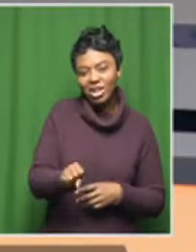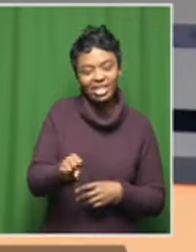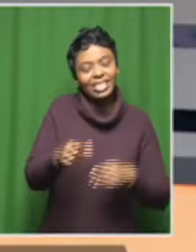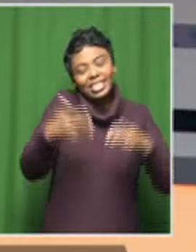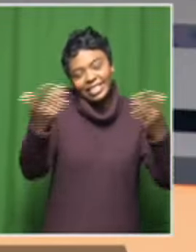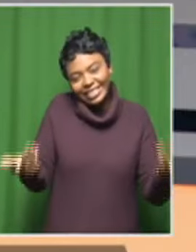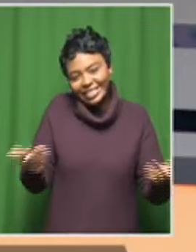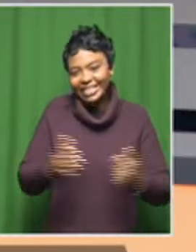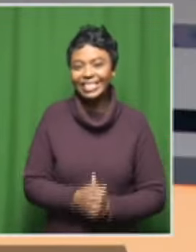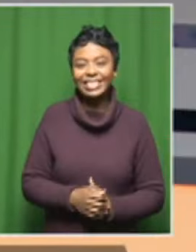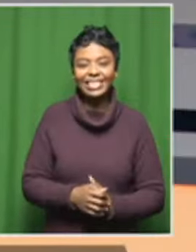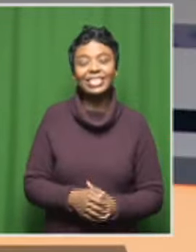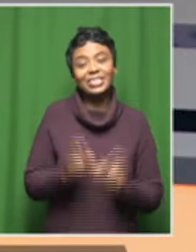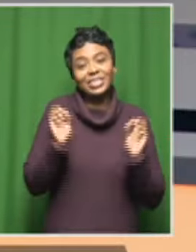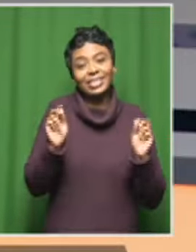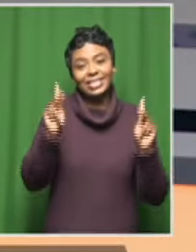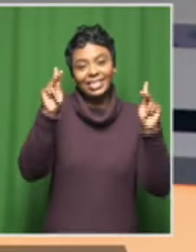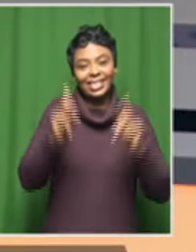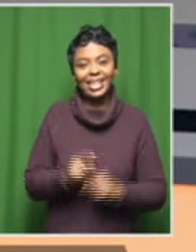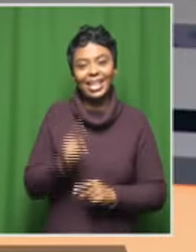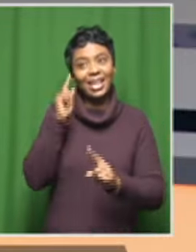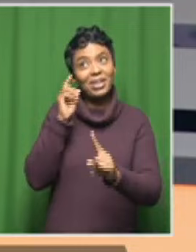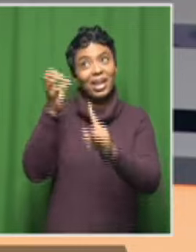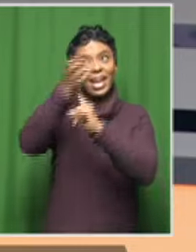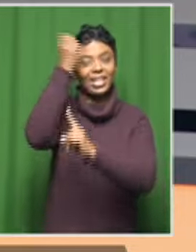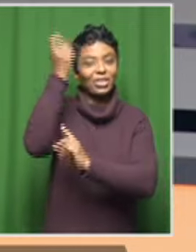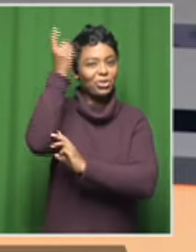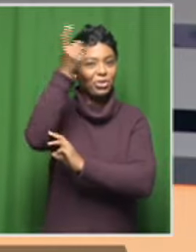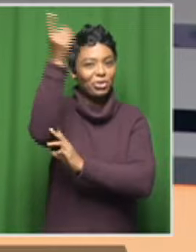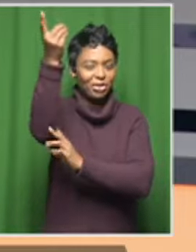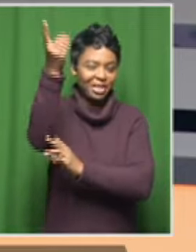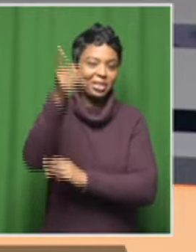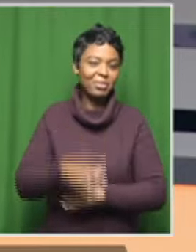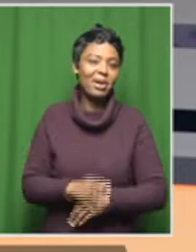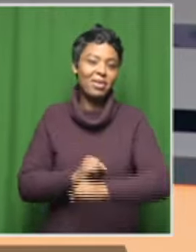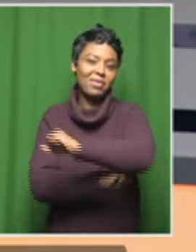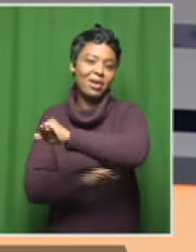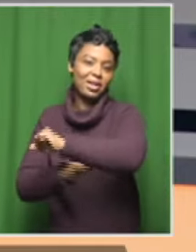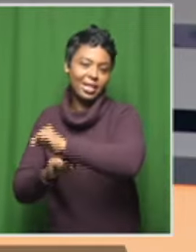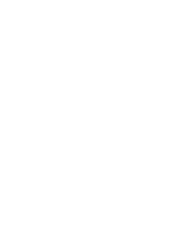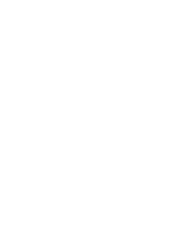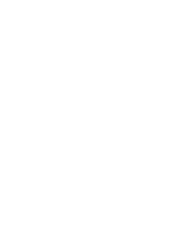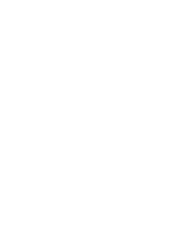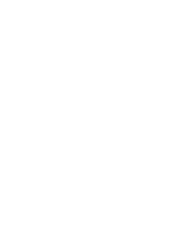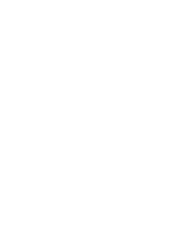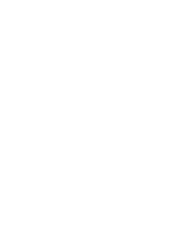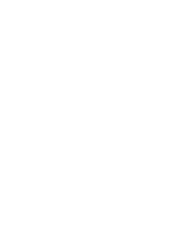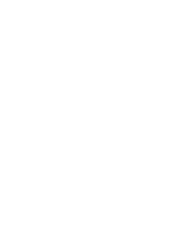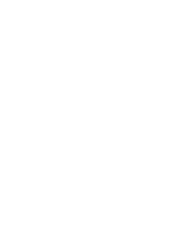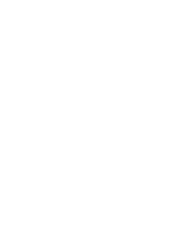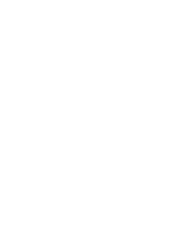Okay, there we go. Reach for a Dream Foundation. Participate. It's Friday. Chloe, thanks for being with us. Thank you.